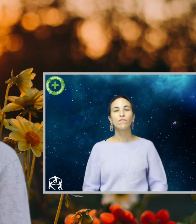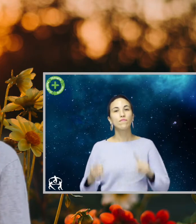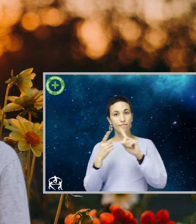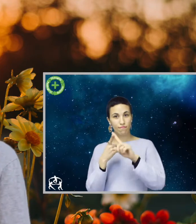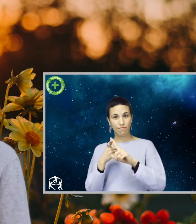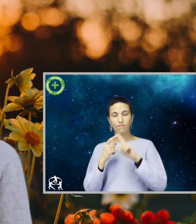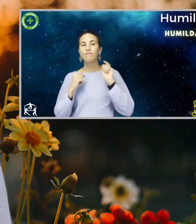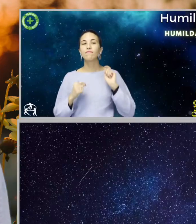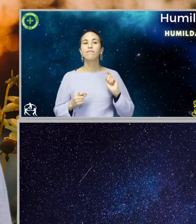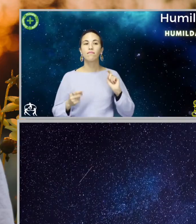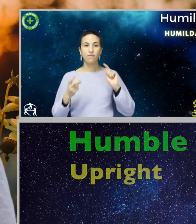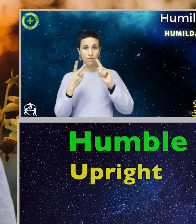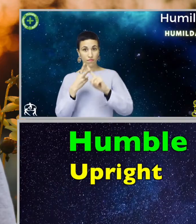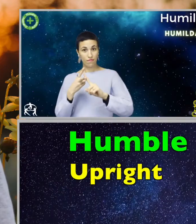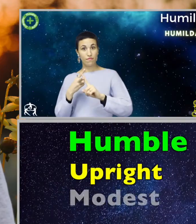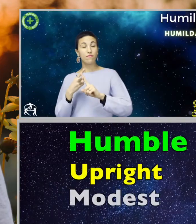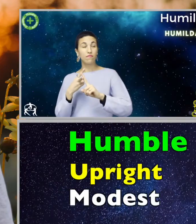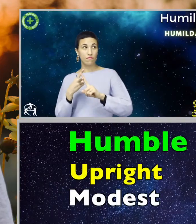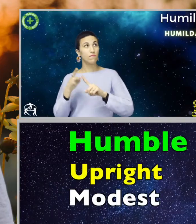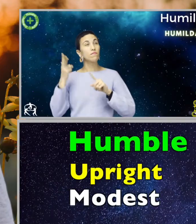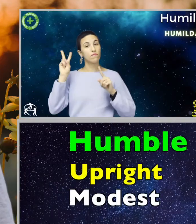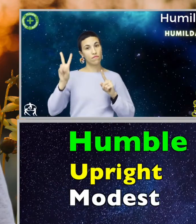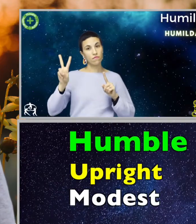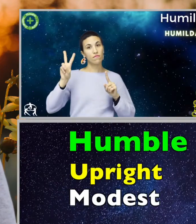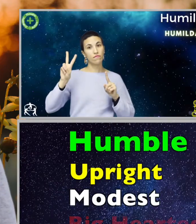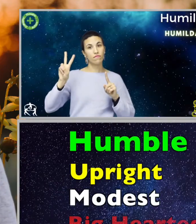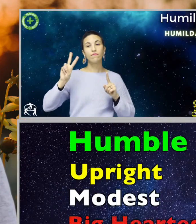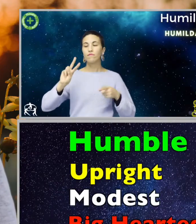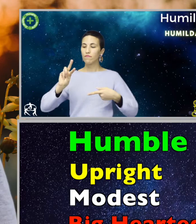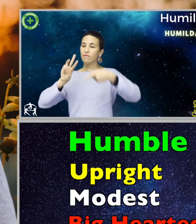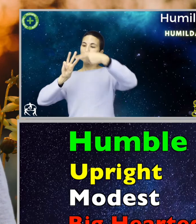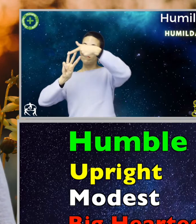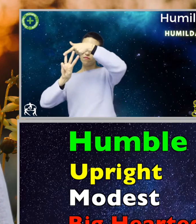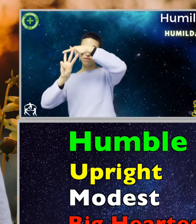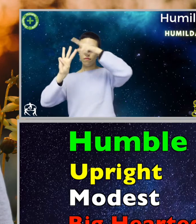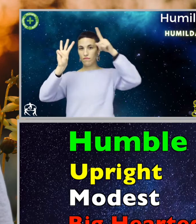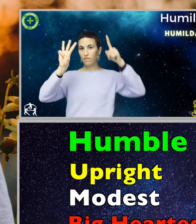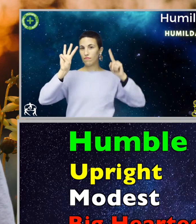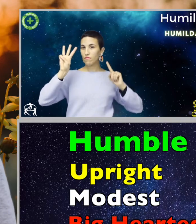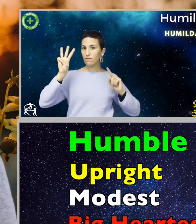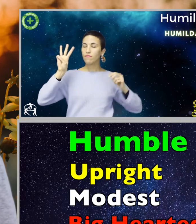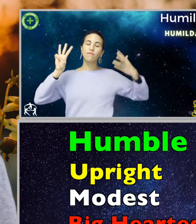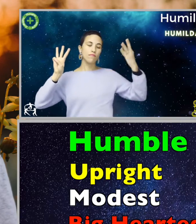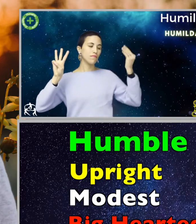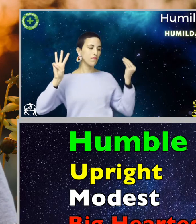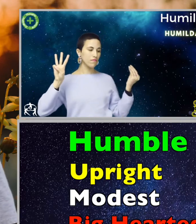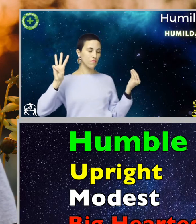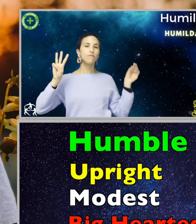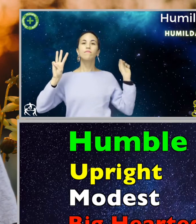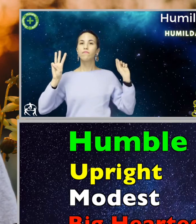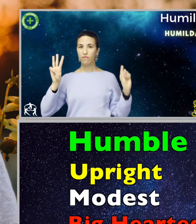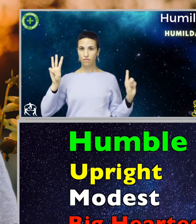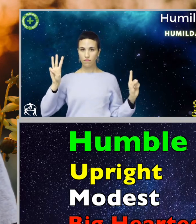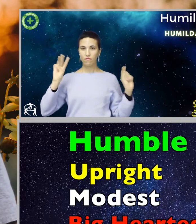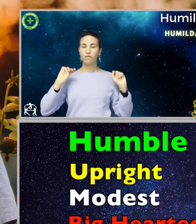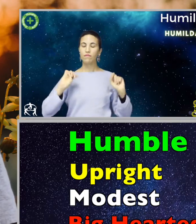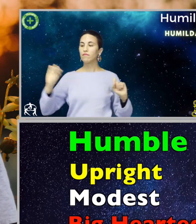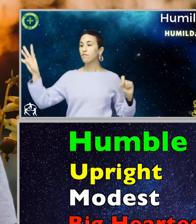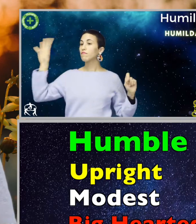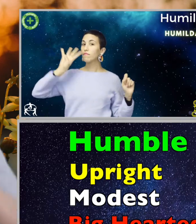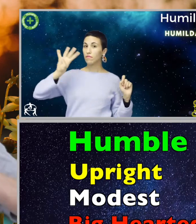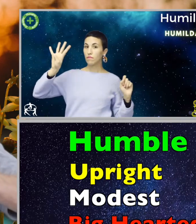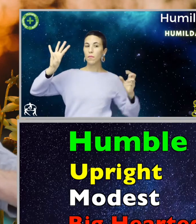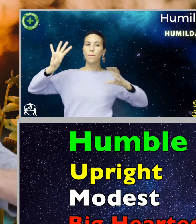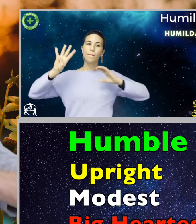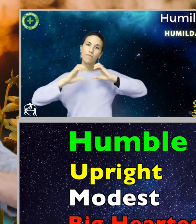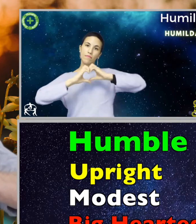Stay humble. Be upright and honest. Tell the truth. Always be modest. Don't be a bragger. Be